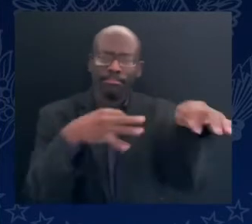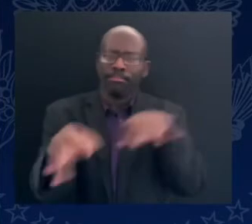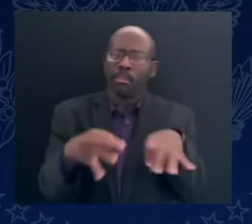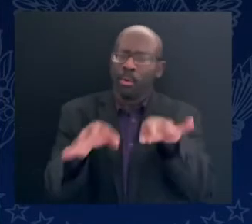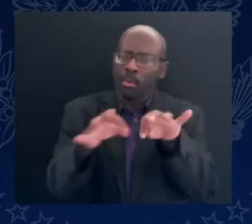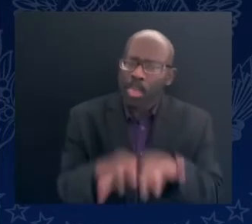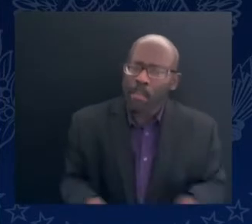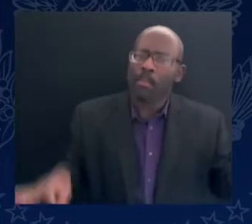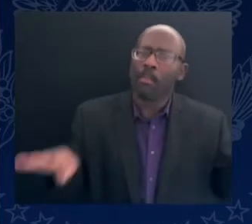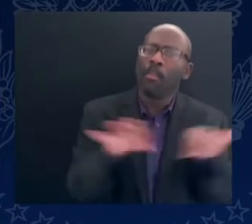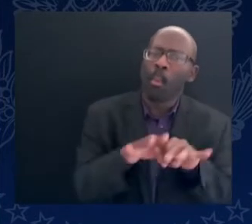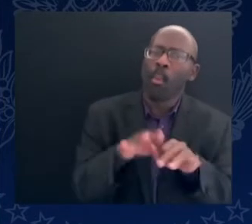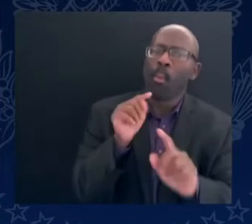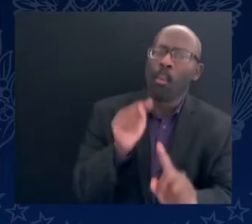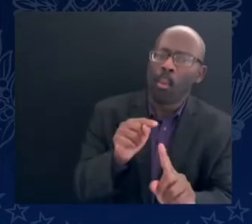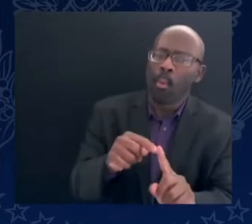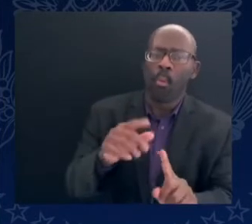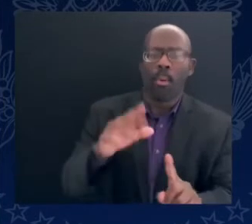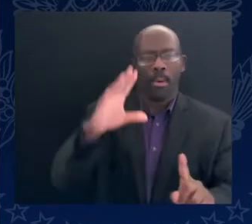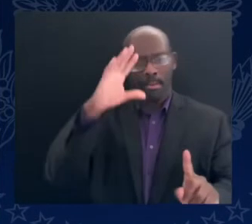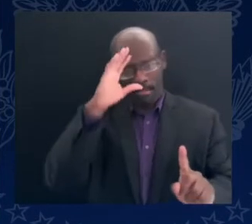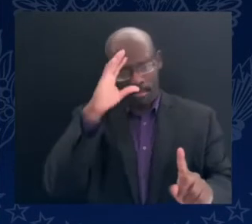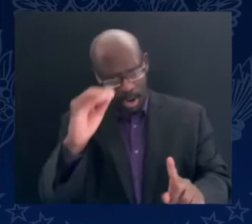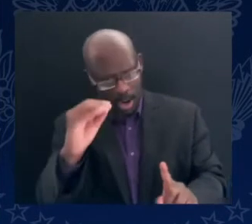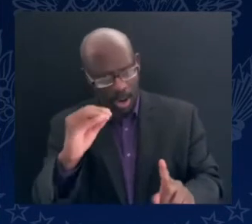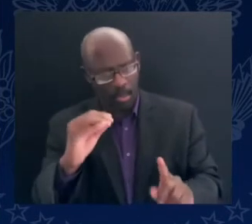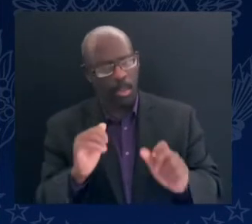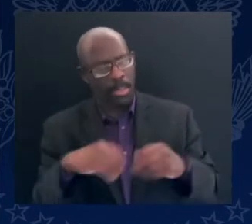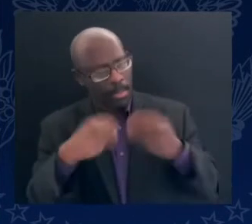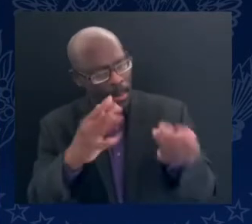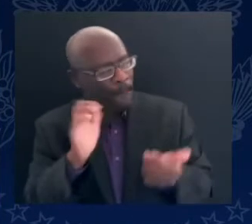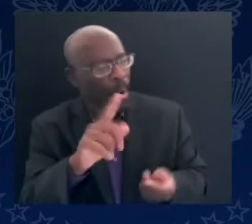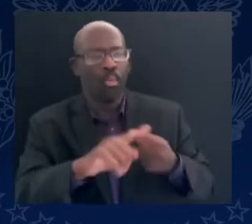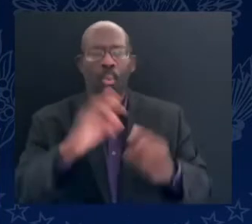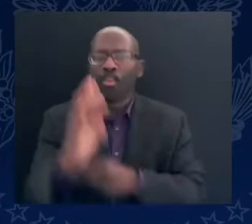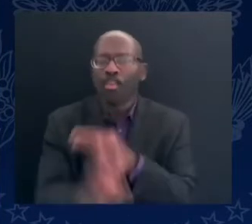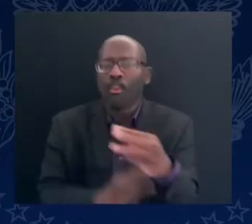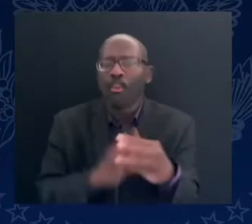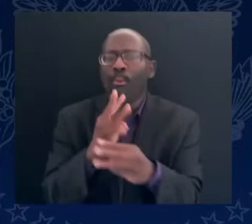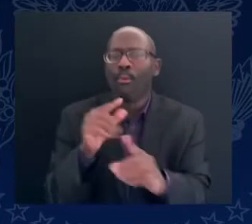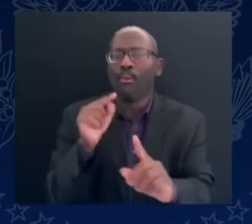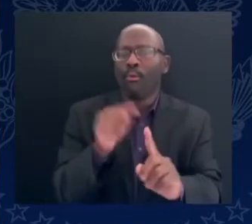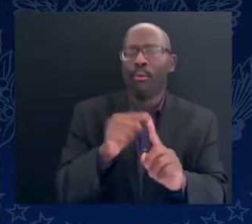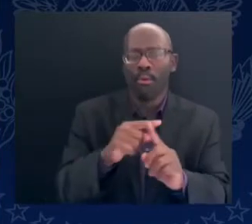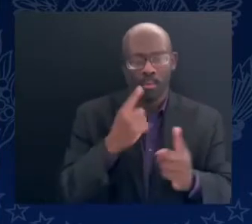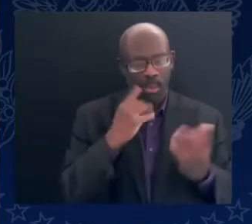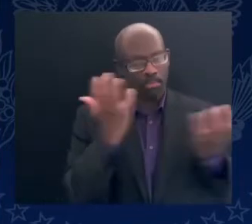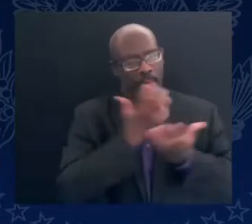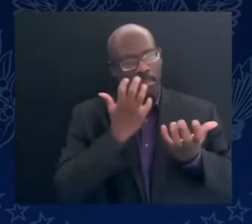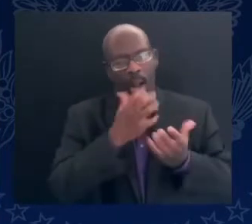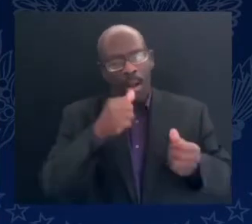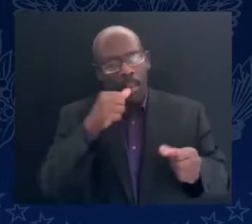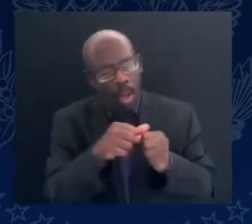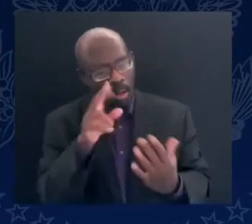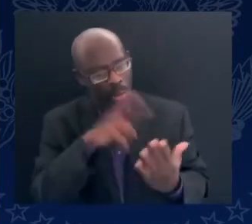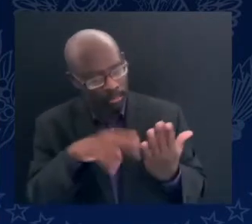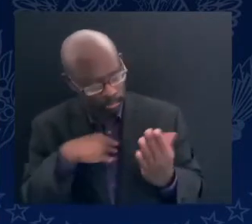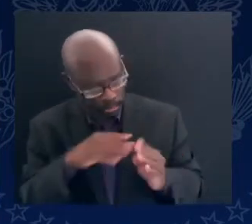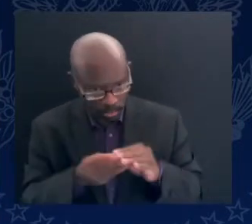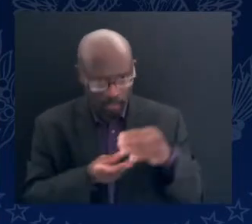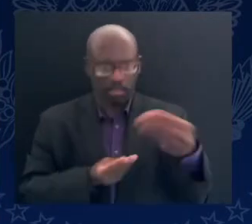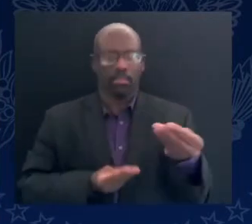a man, giving back to the world. It's an amazing letter. But honestly, it could be an open letter to the world.